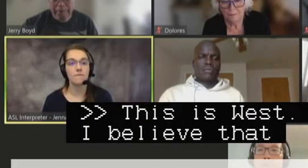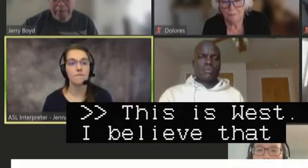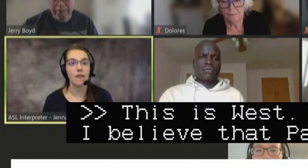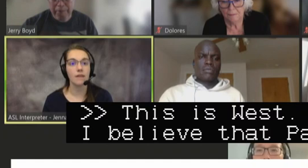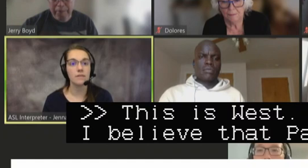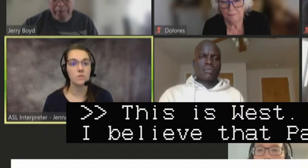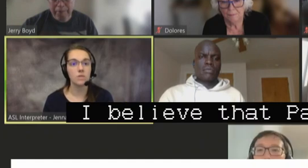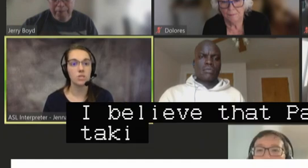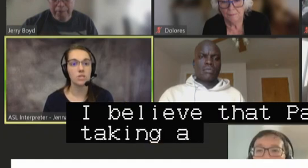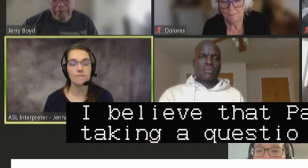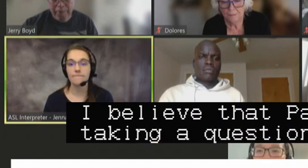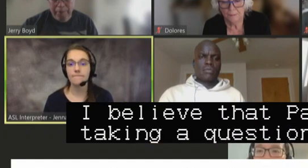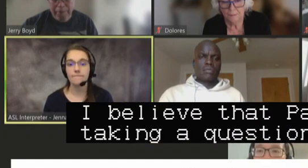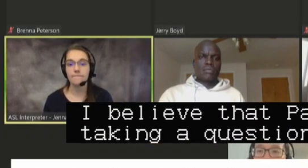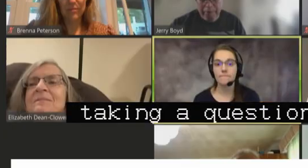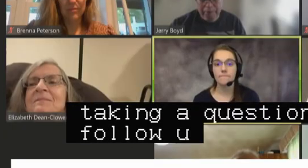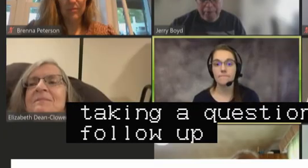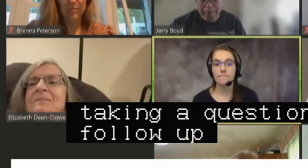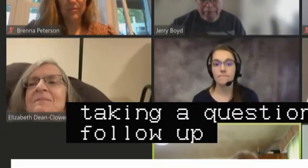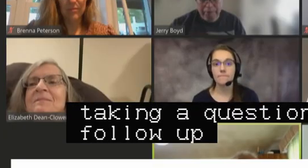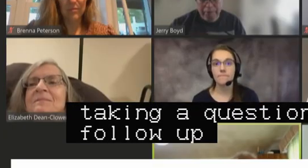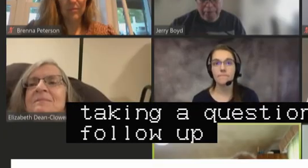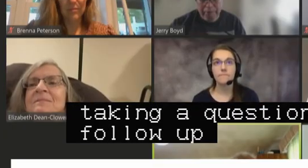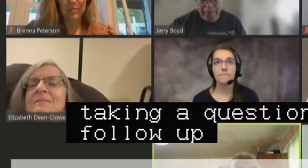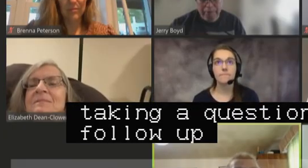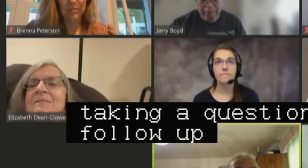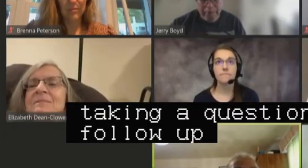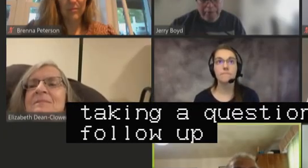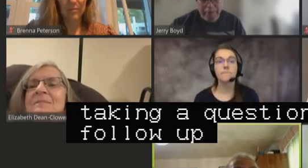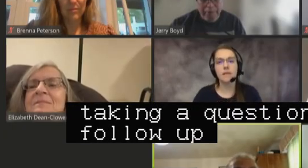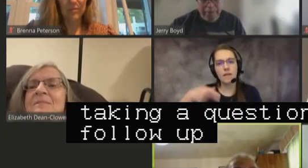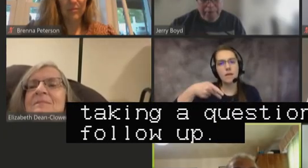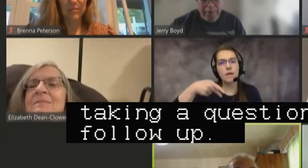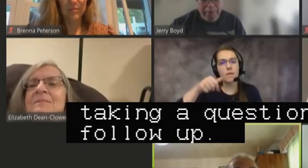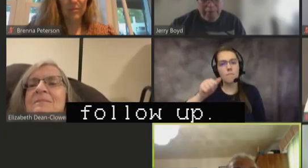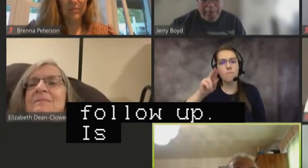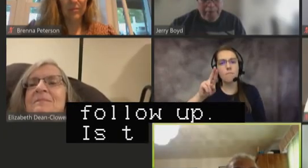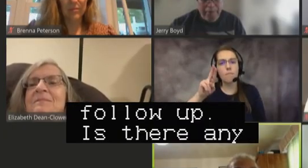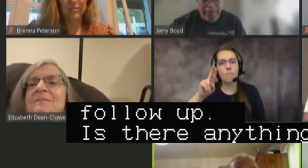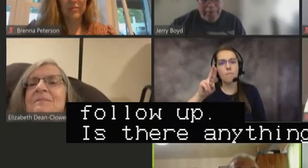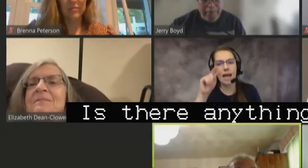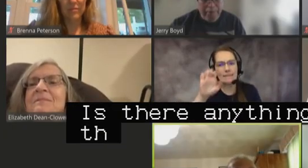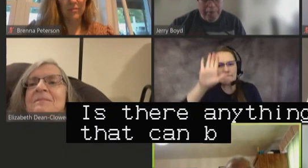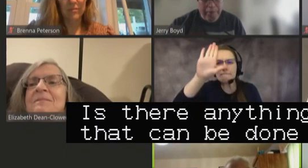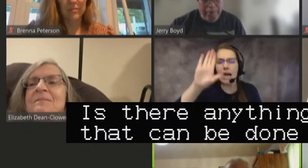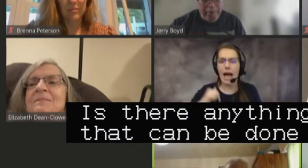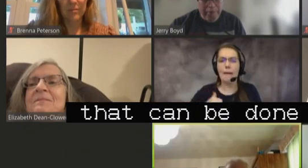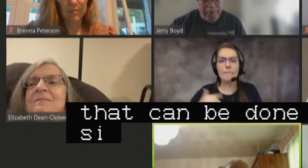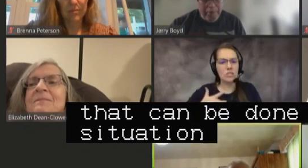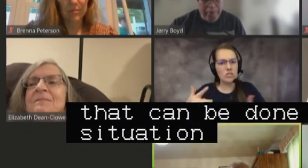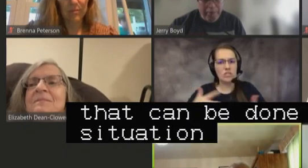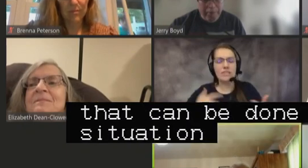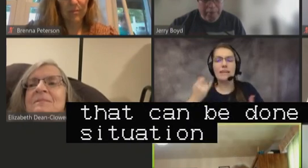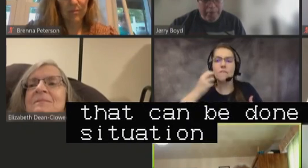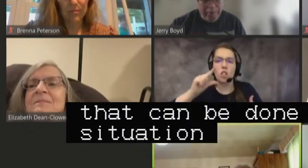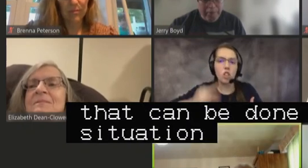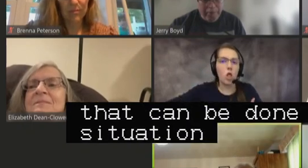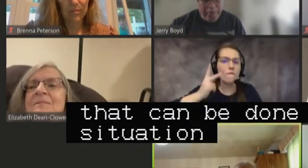done for that situation? I'm concerned that whenever a person of low vision